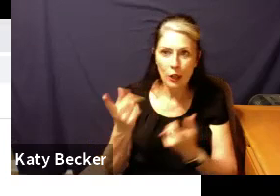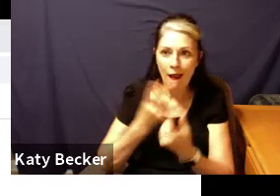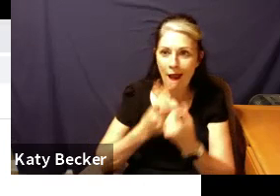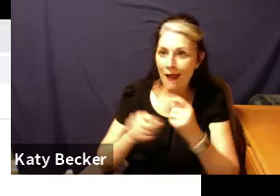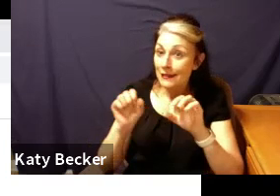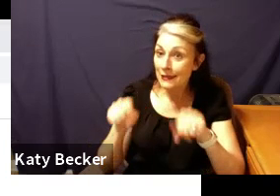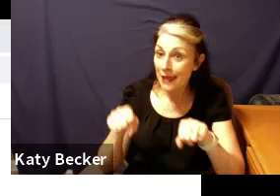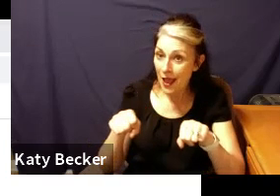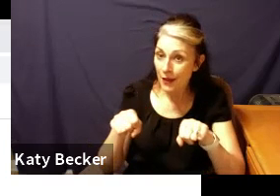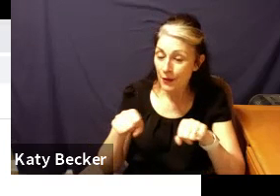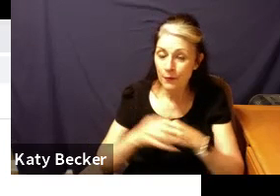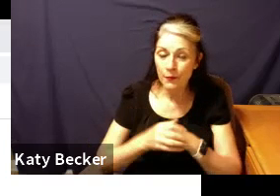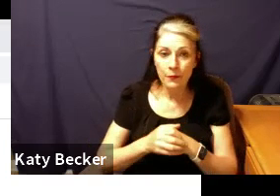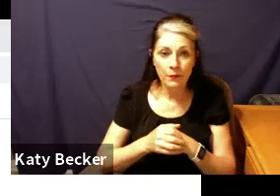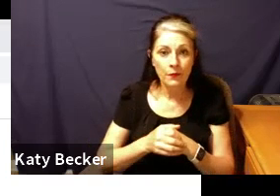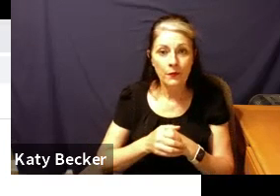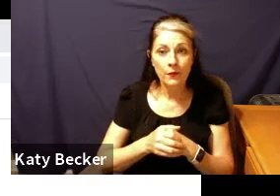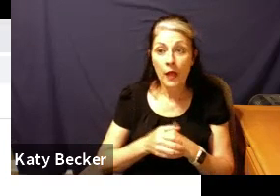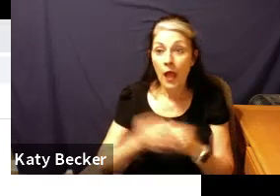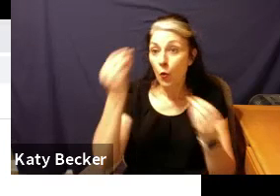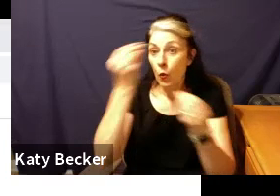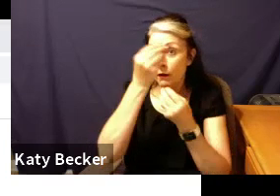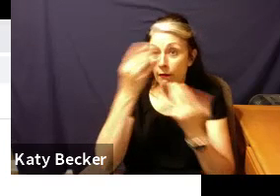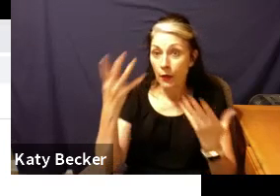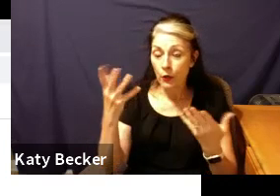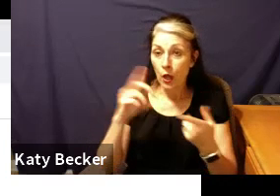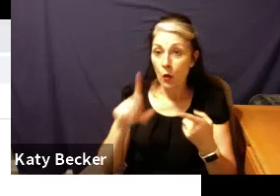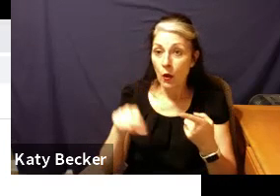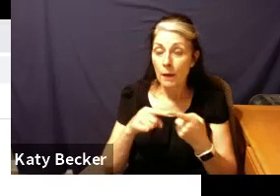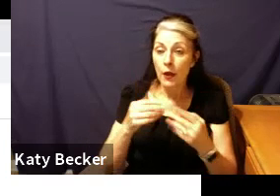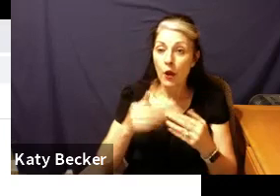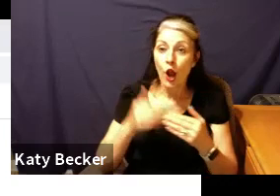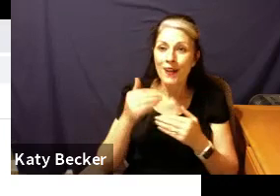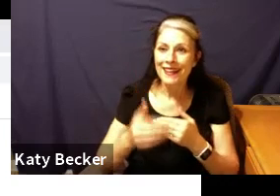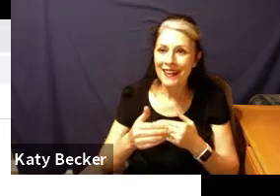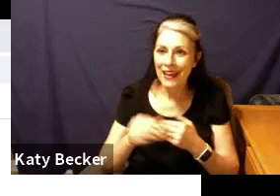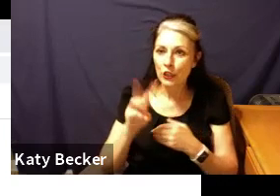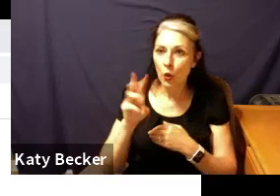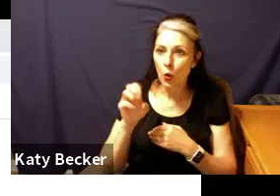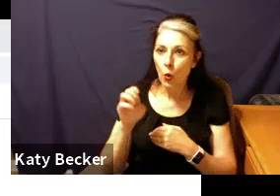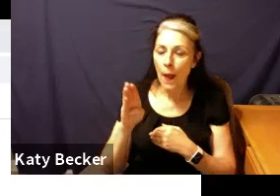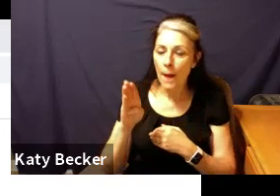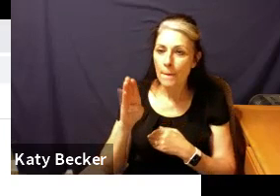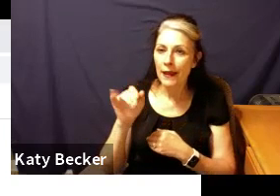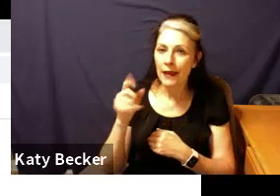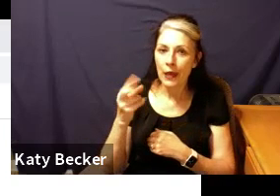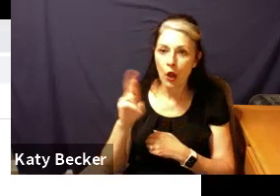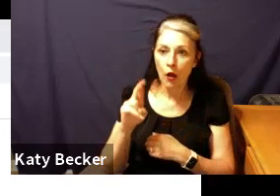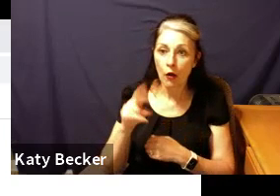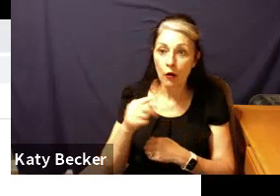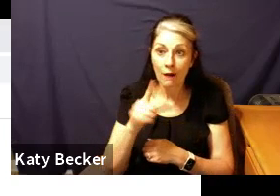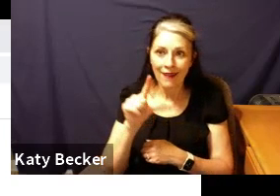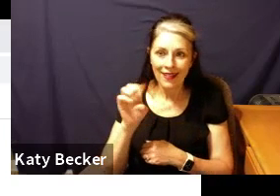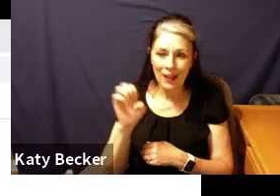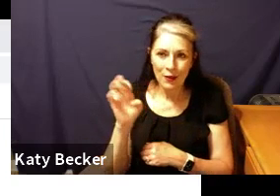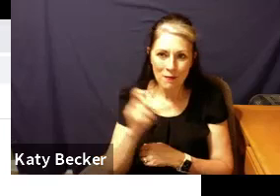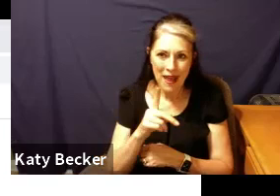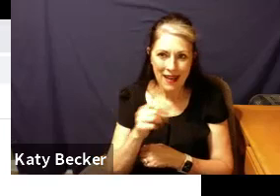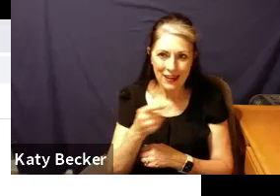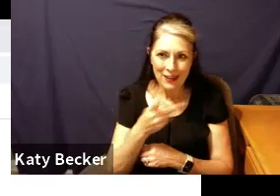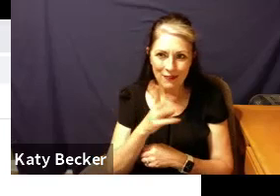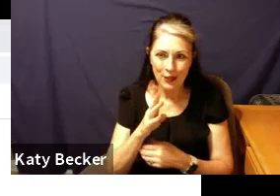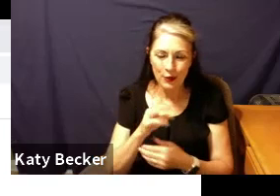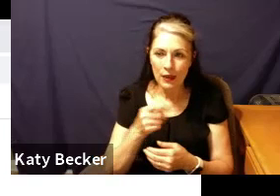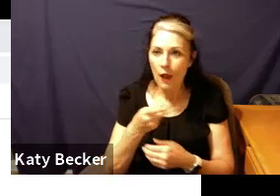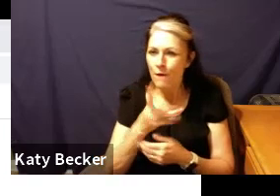those. I did want to let you know about our next webinar. Glay will be back in a couple of